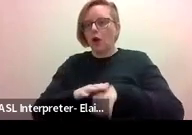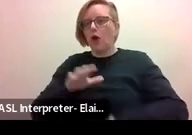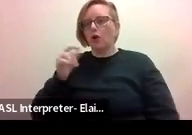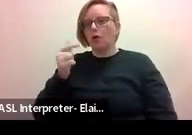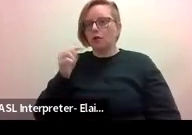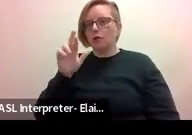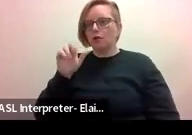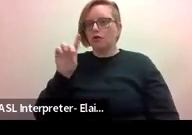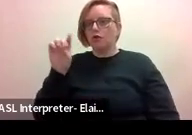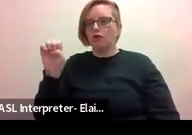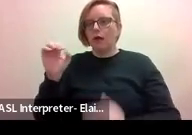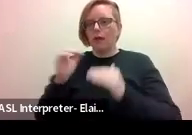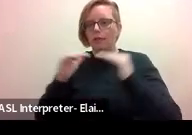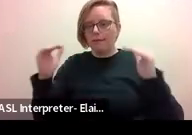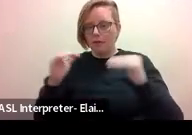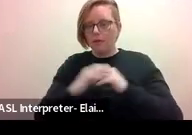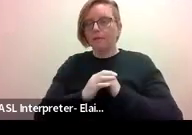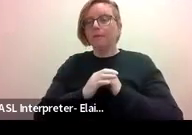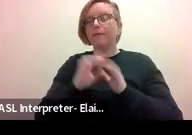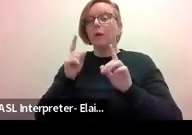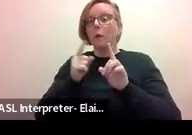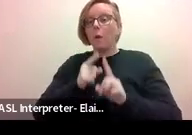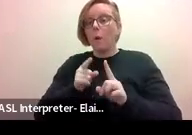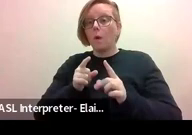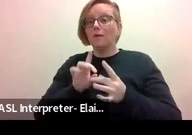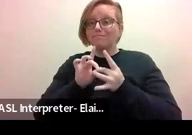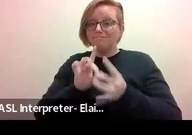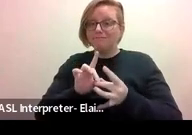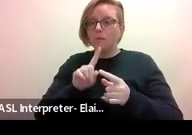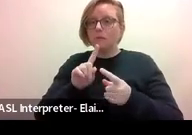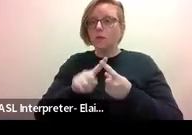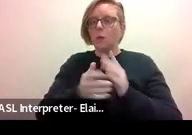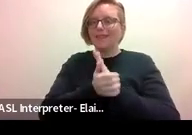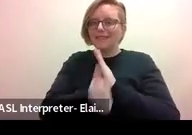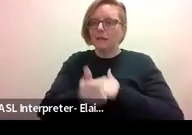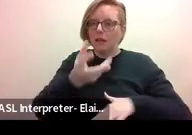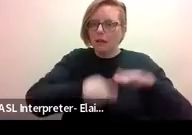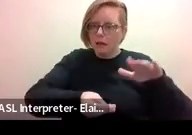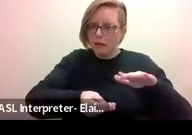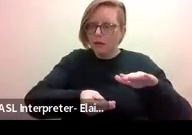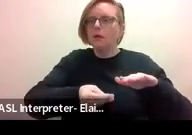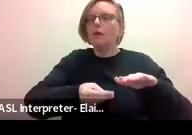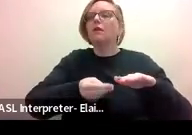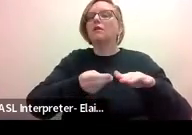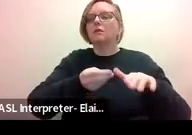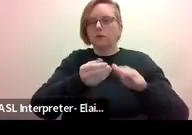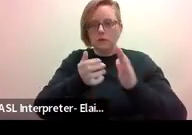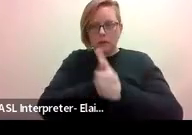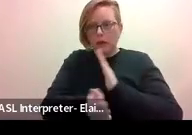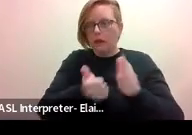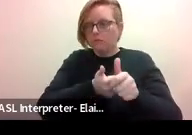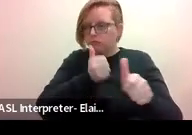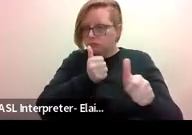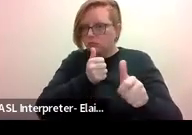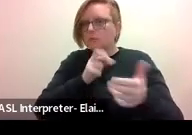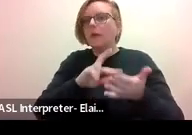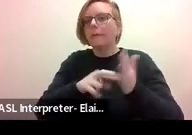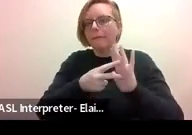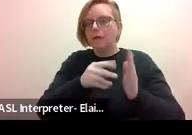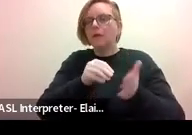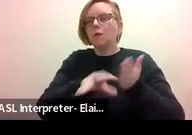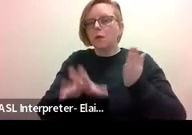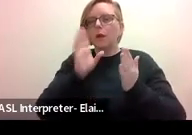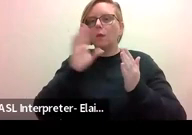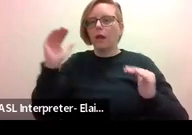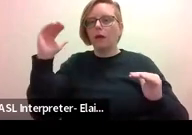specific skill deficits that are going to bring that student closer to that outcome